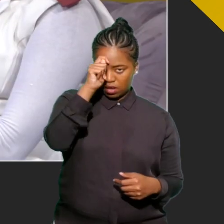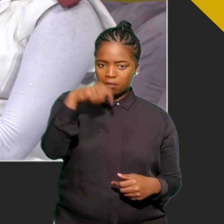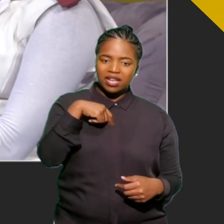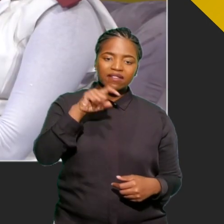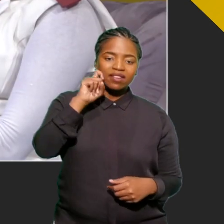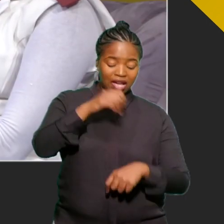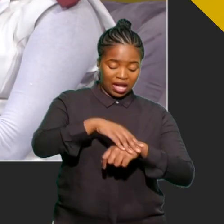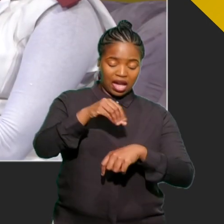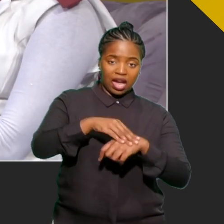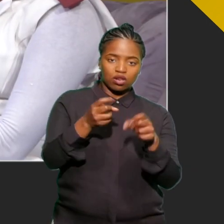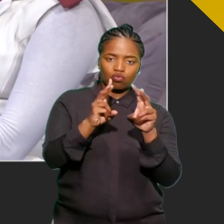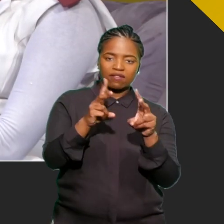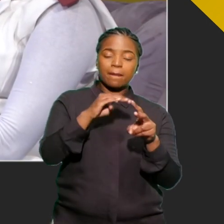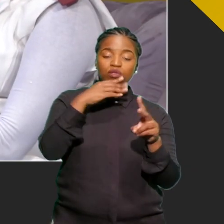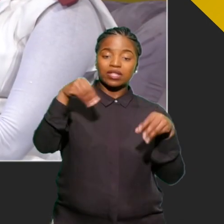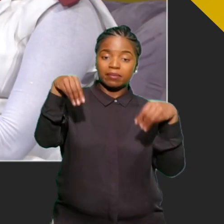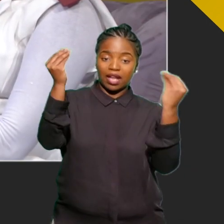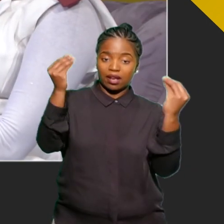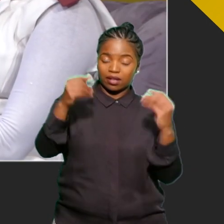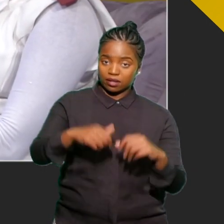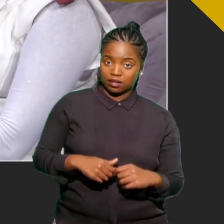feel about it? It's adult men.